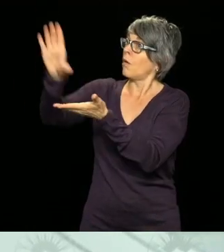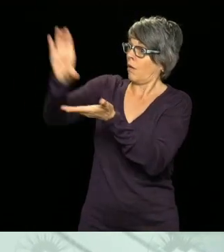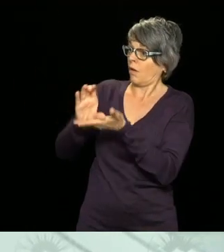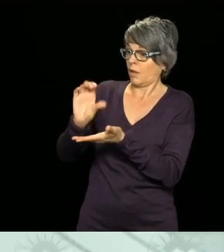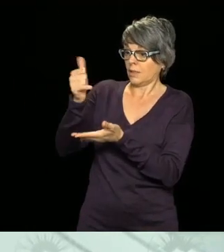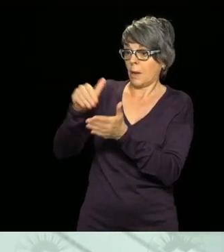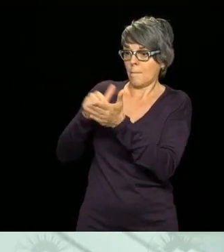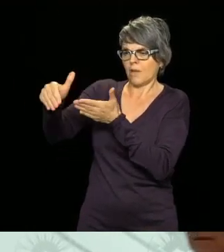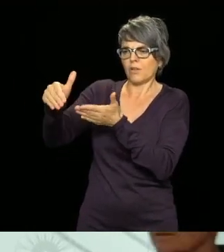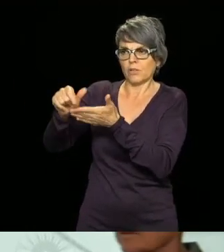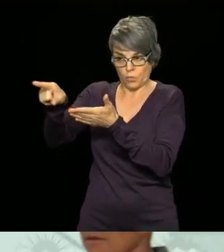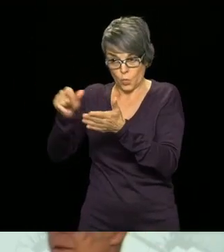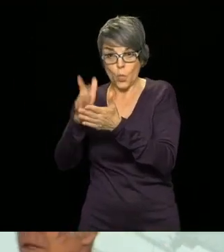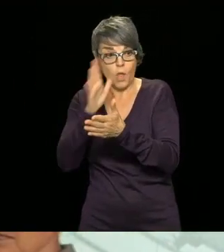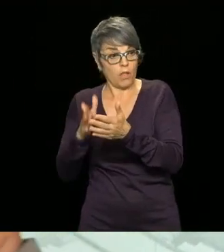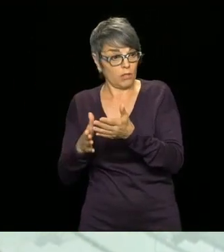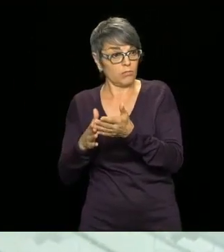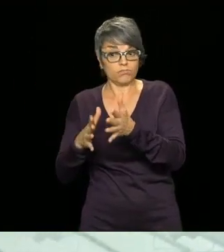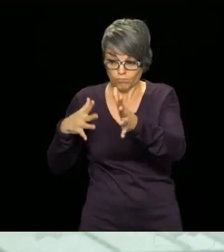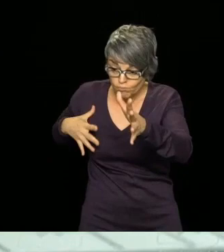that.